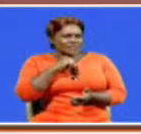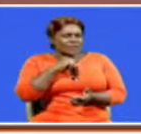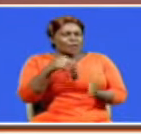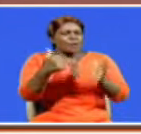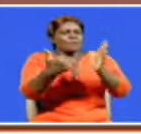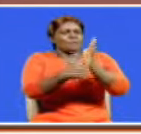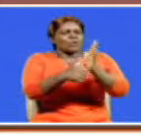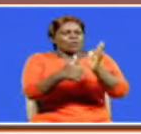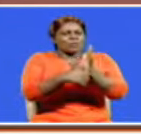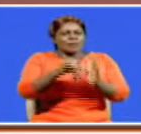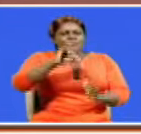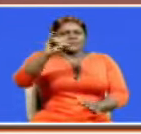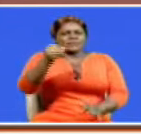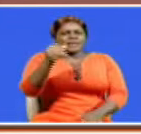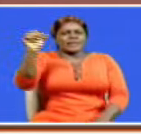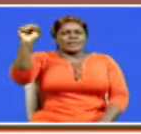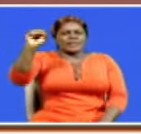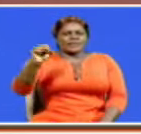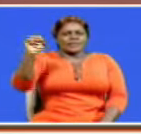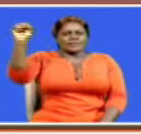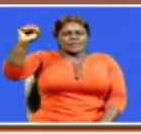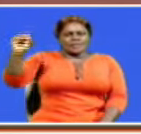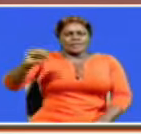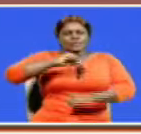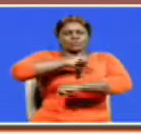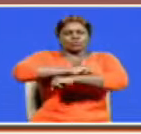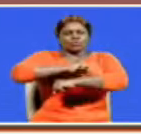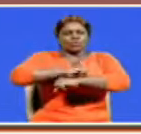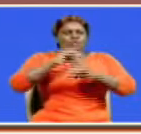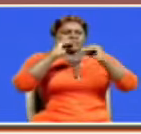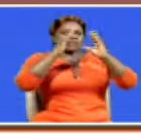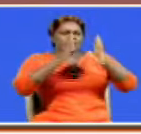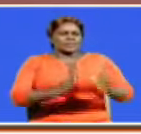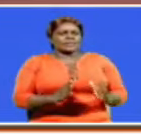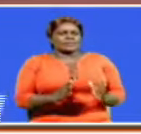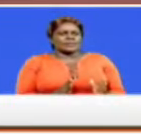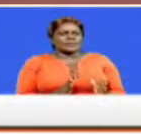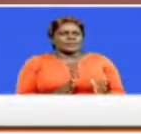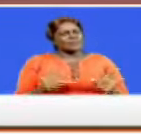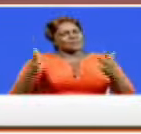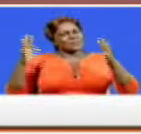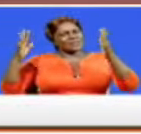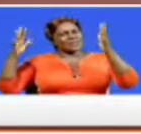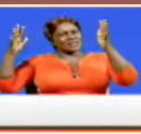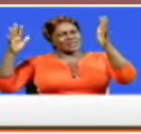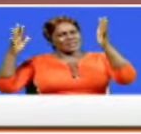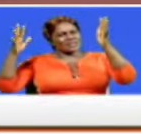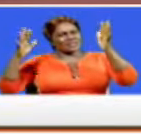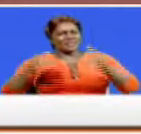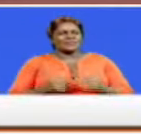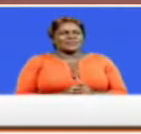plight of junior and secondary schools, teachers starting our contract.